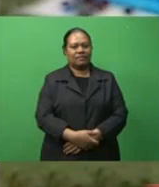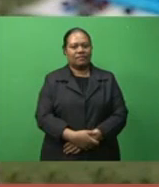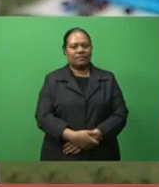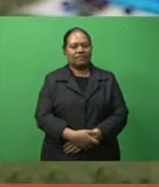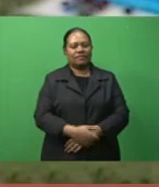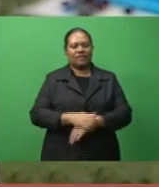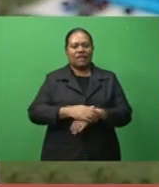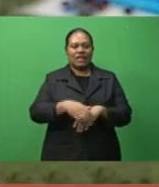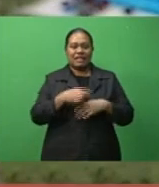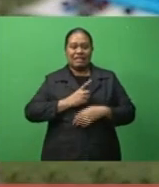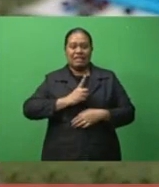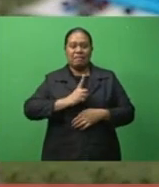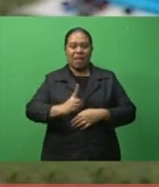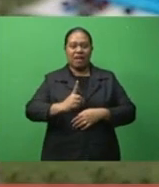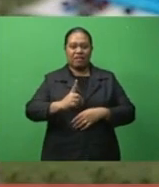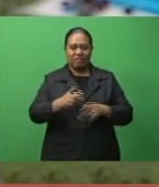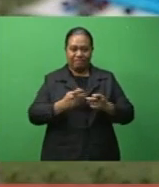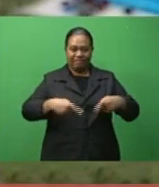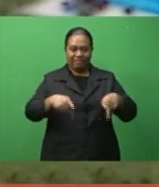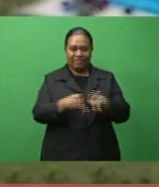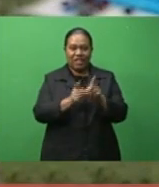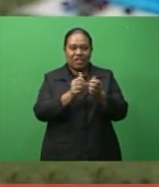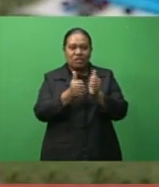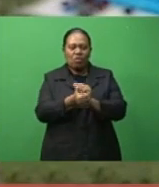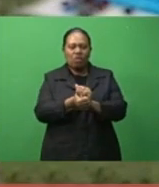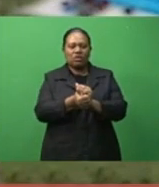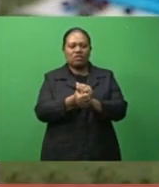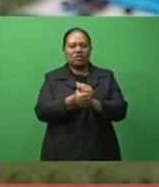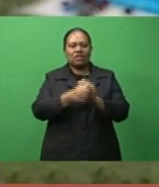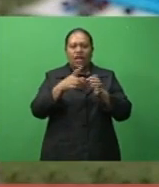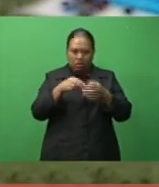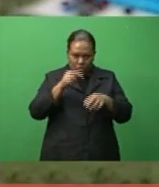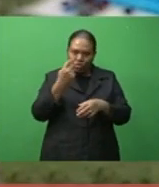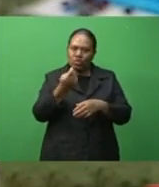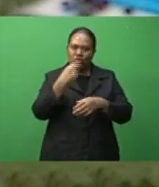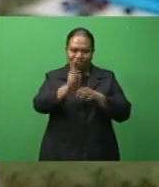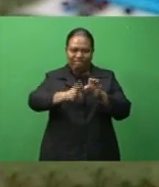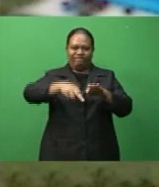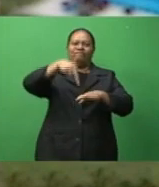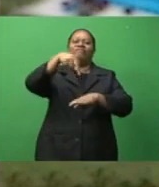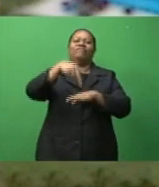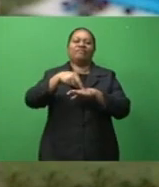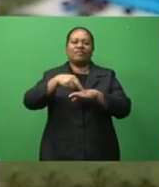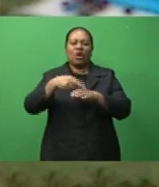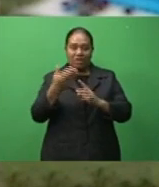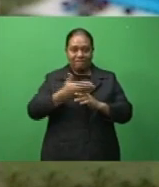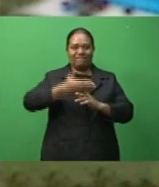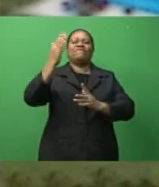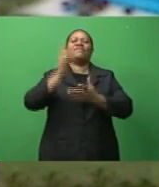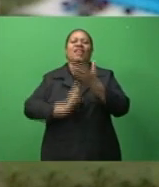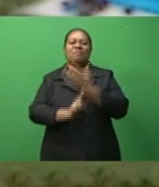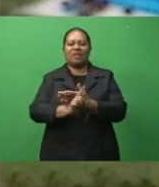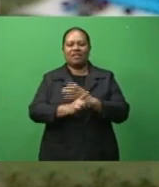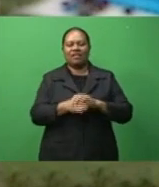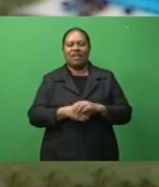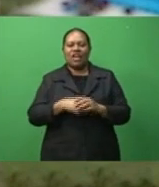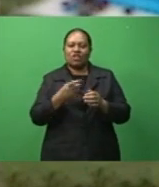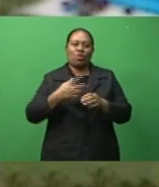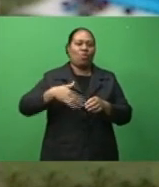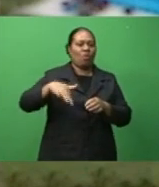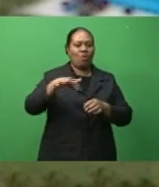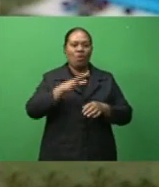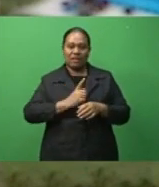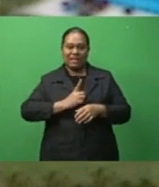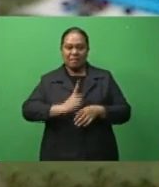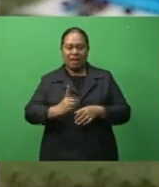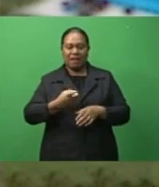The demand for sports facilities is expected to skyrocket once COVID-19 restrictions are lifted. In anticipation of the surge in